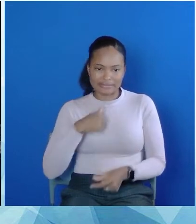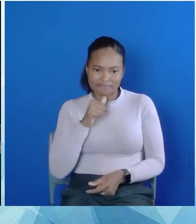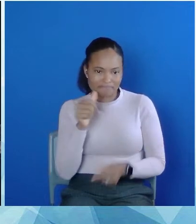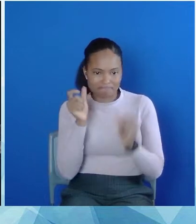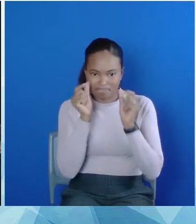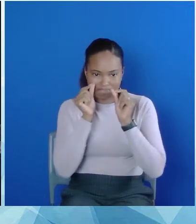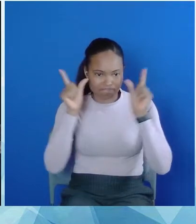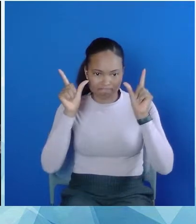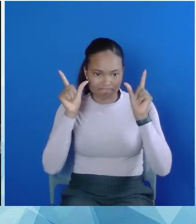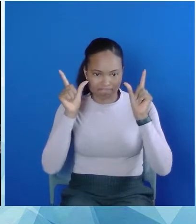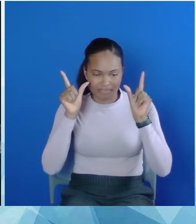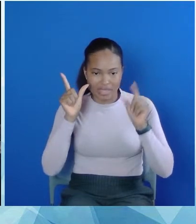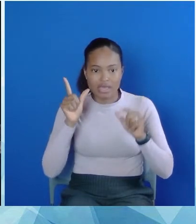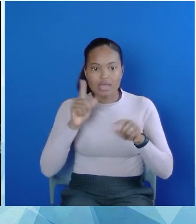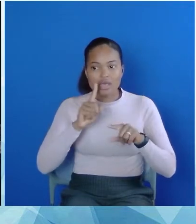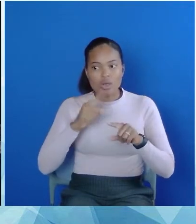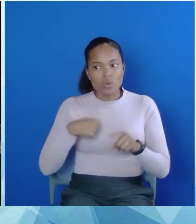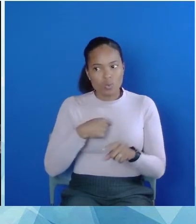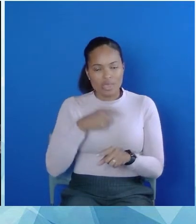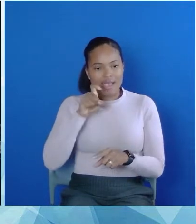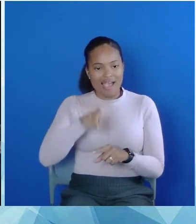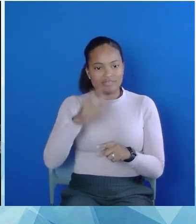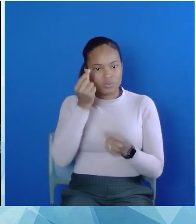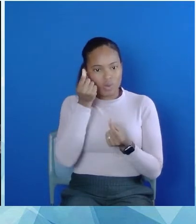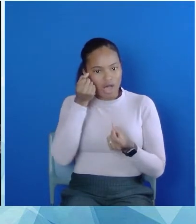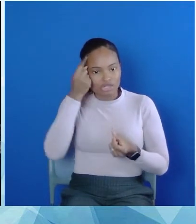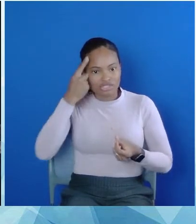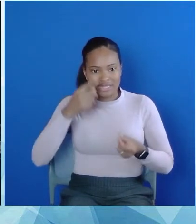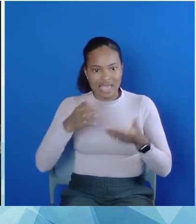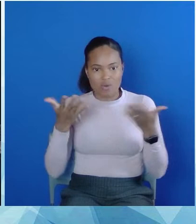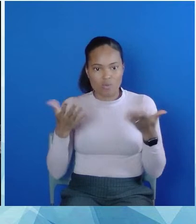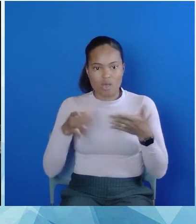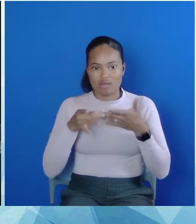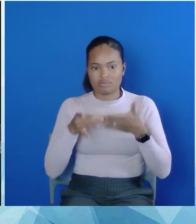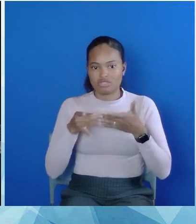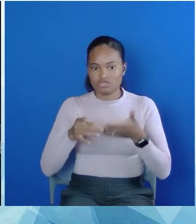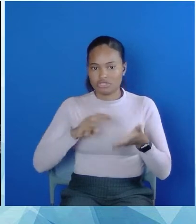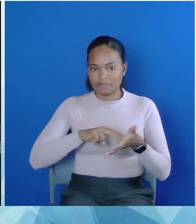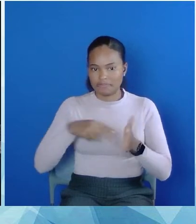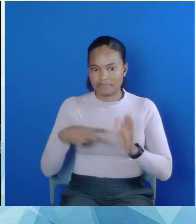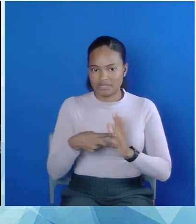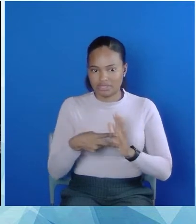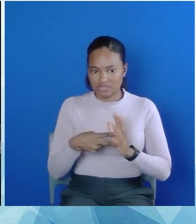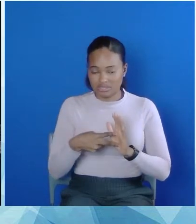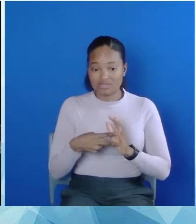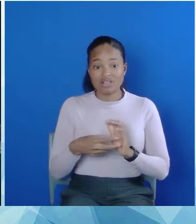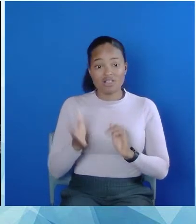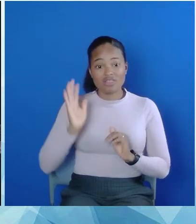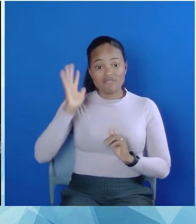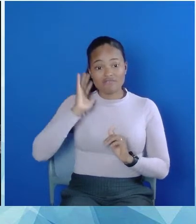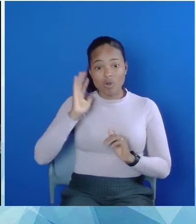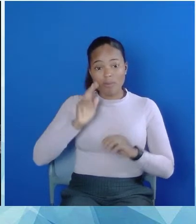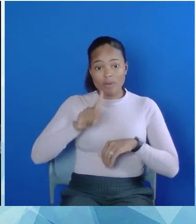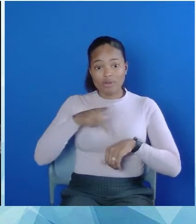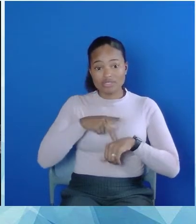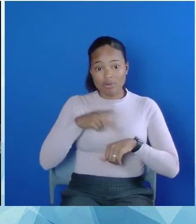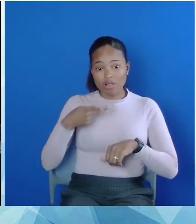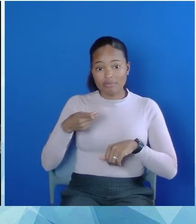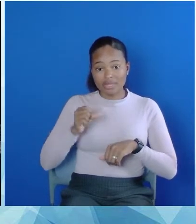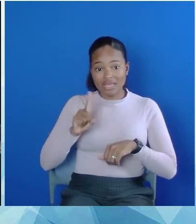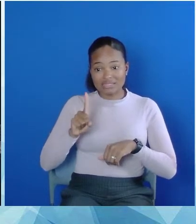understand what that means. We've had some difficult conversations with the former principal of PDSD that was not